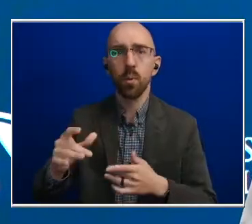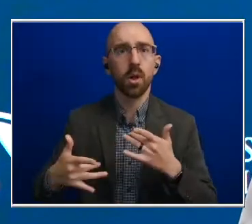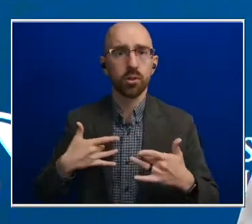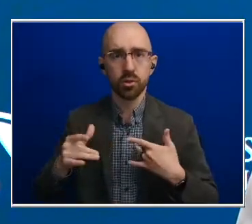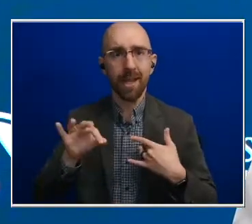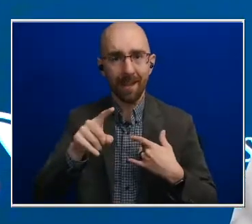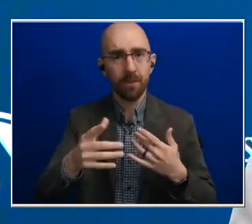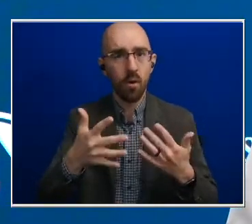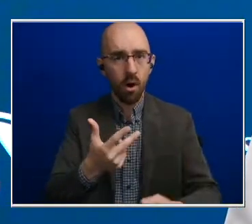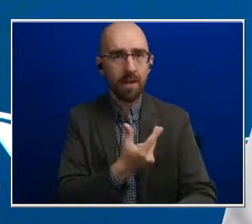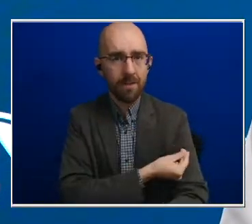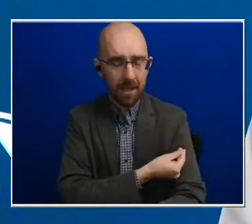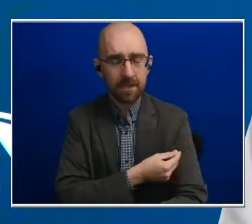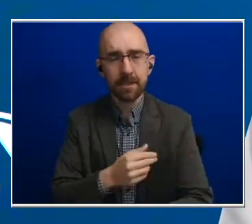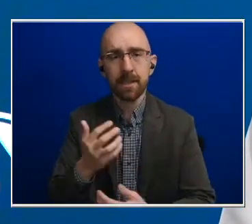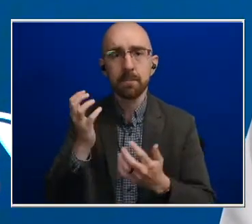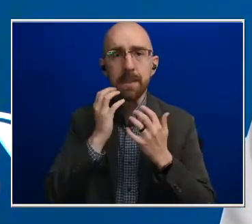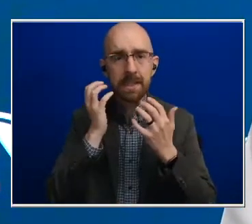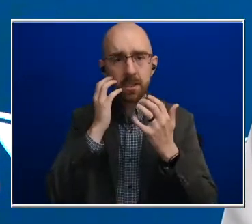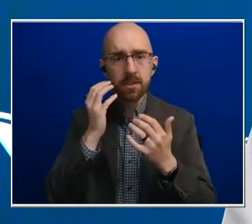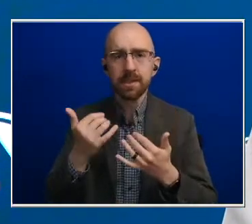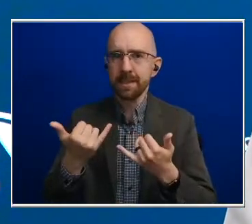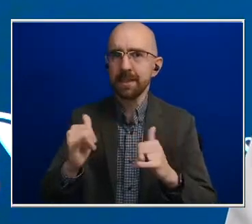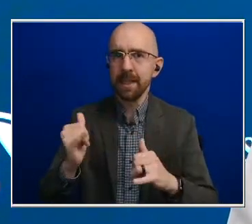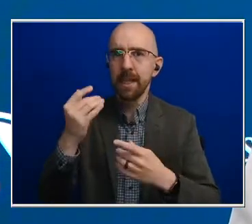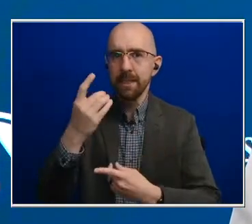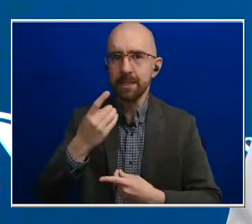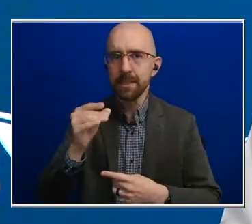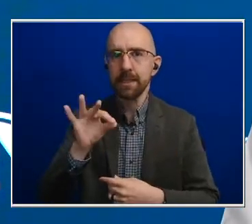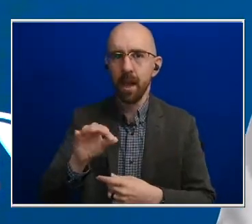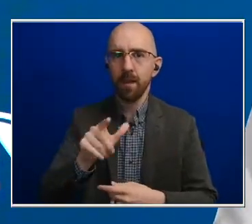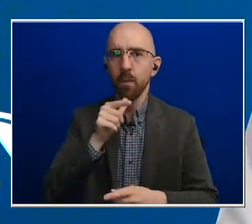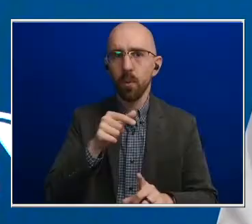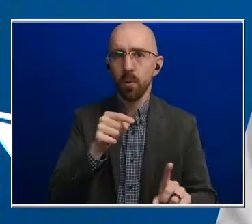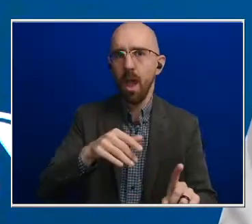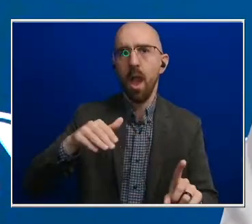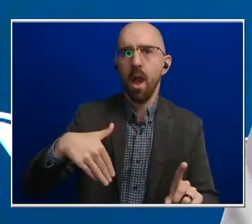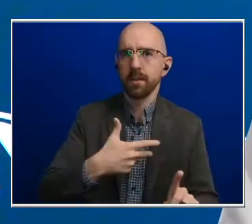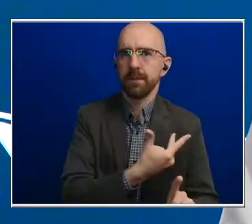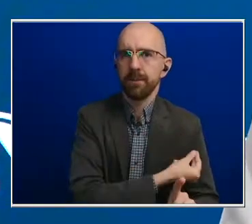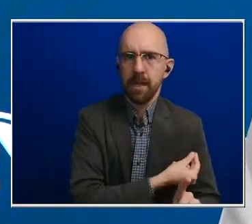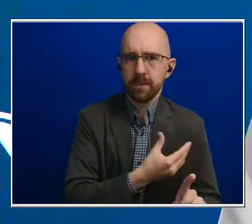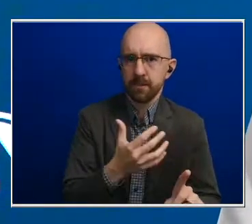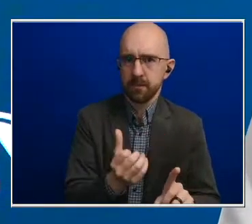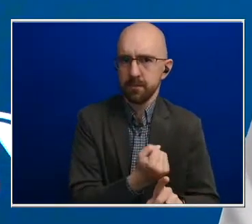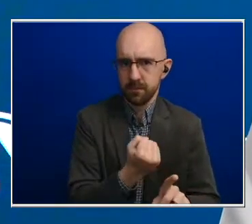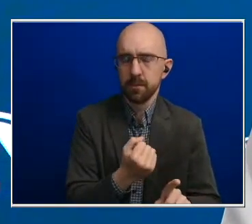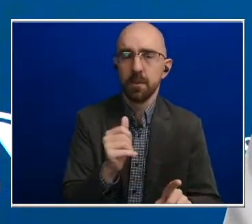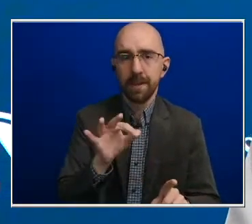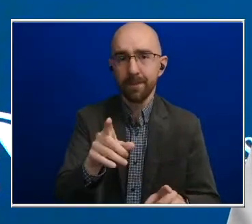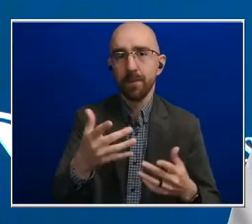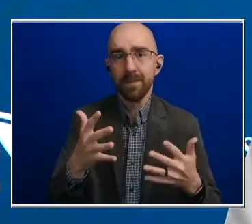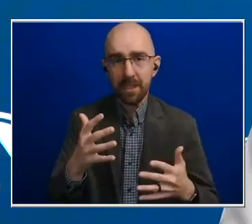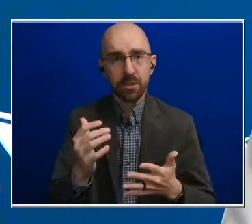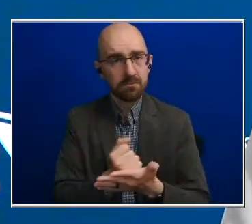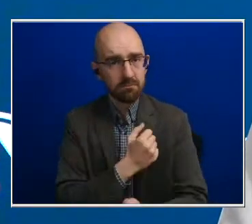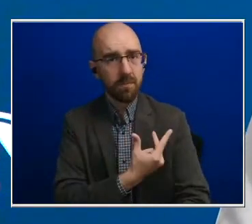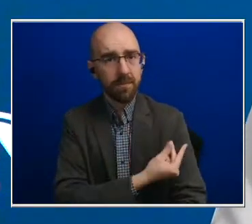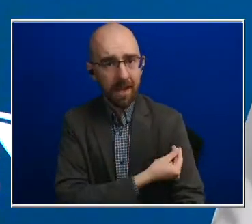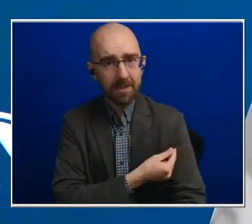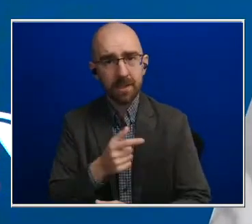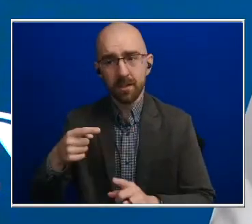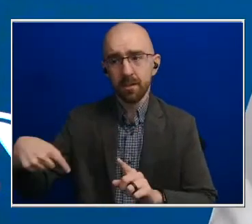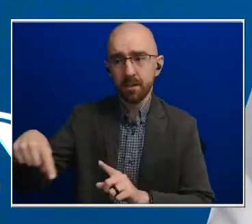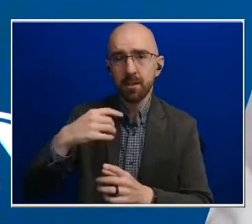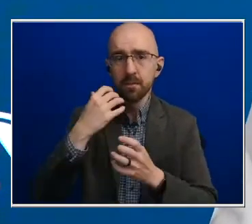Measles remains a disease of the unvaccinated. So if you are vaccinated, if your loved ones are vaccinated, understand